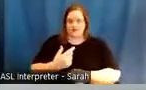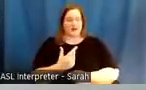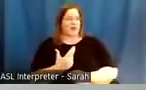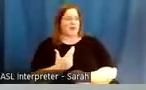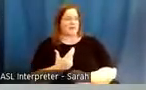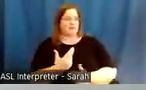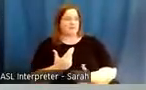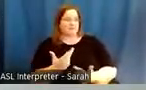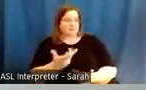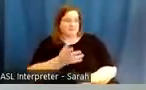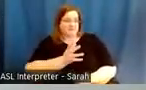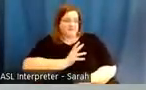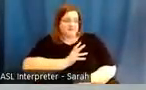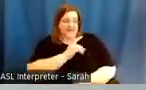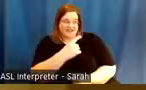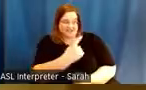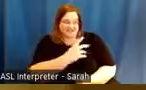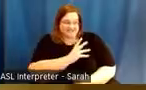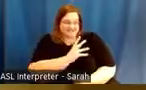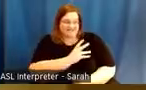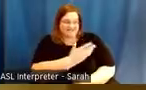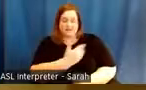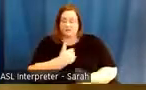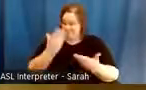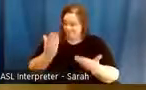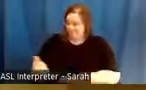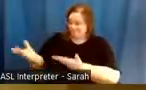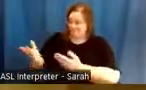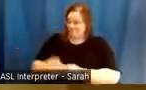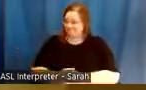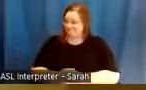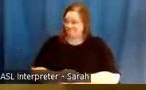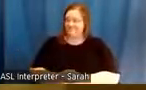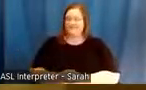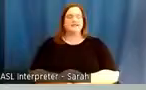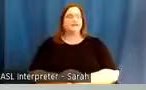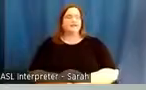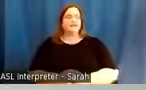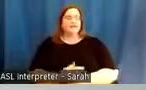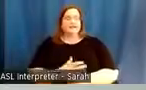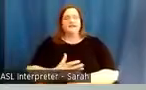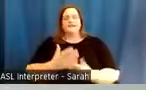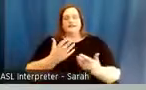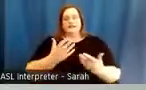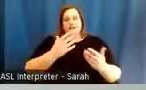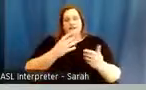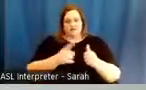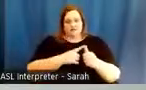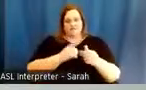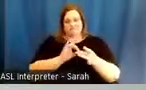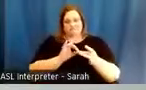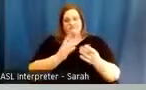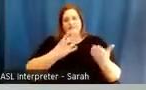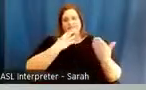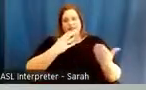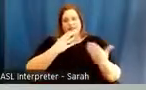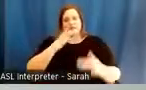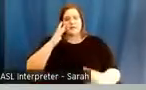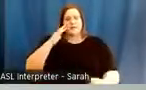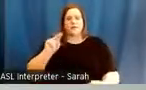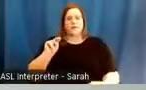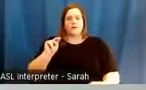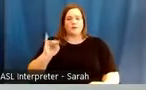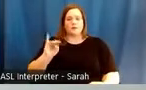I'm fine going first. Go ahead. Okay. First of all, thank you. And I know Nicole Villamaire. She